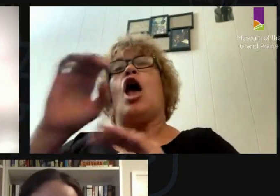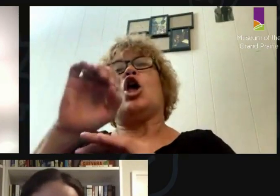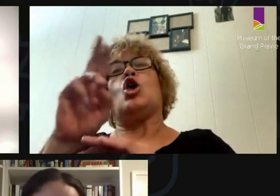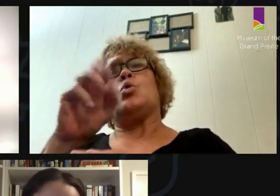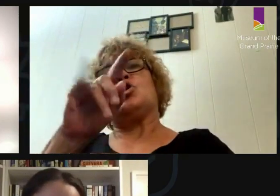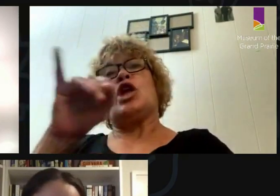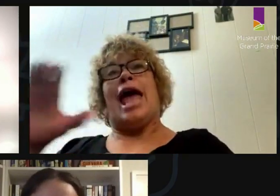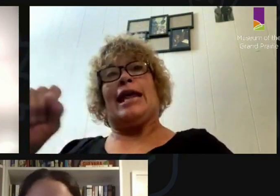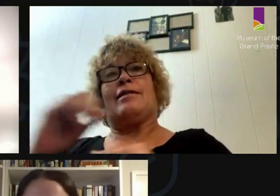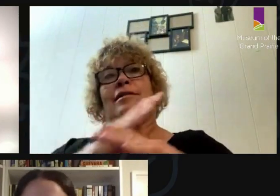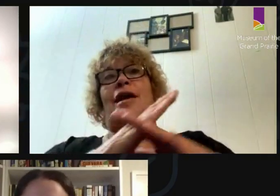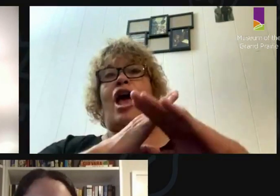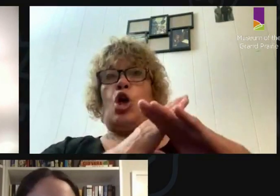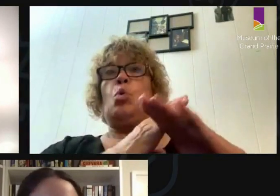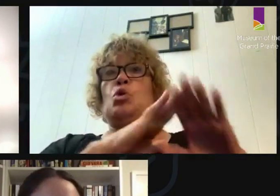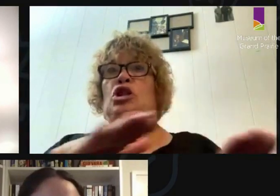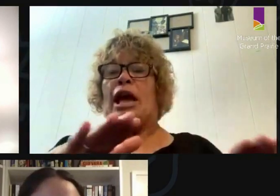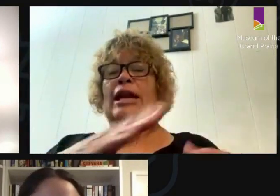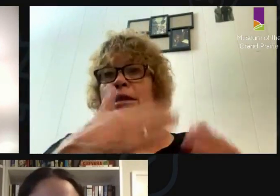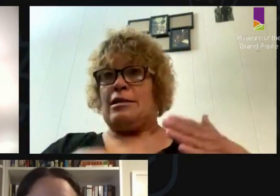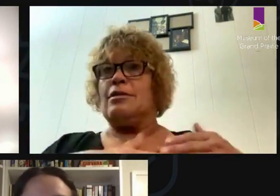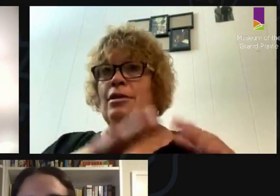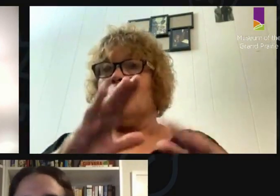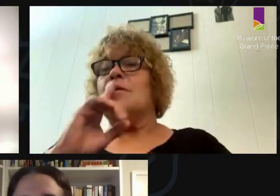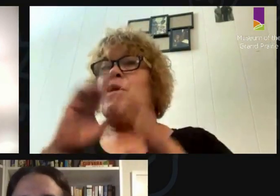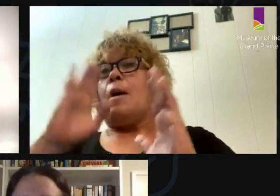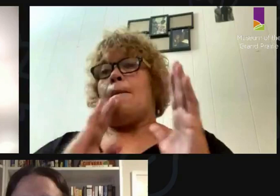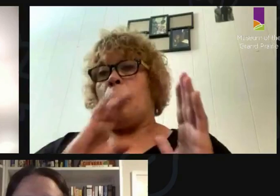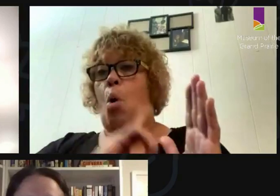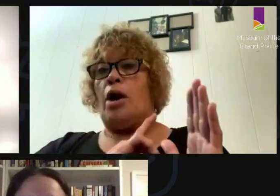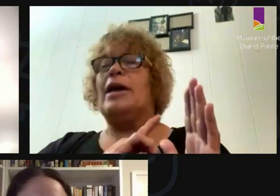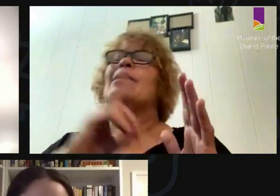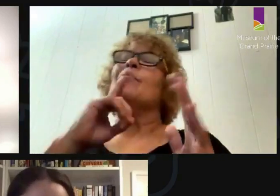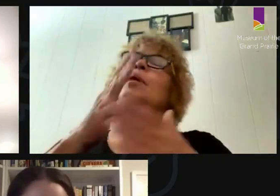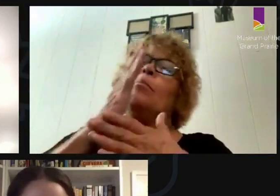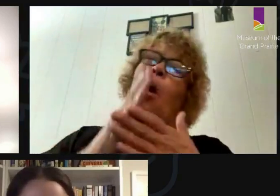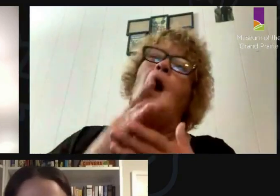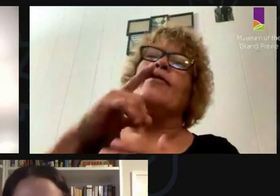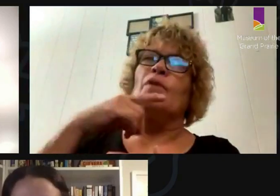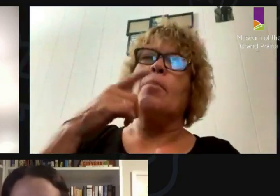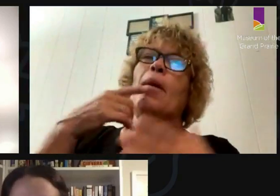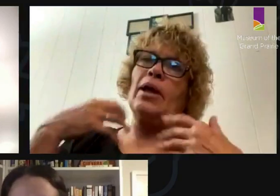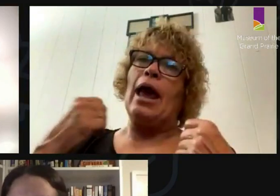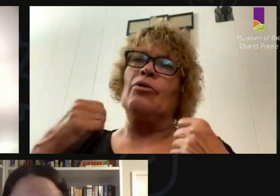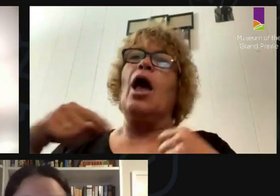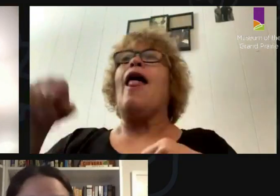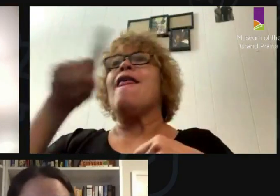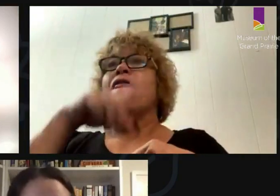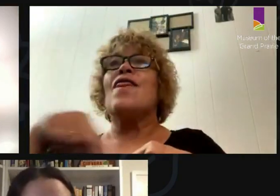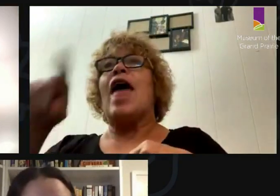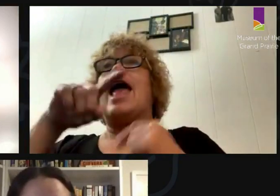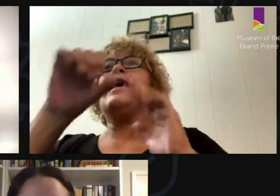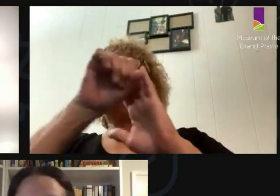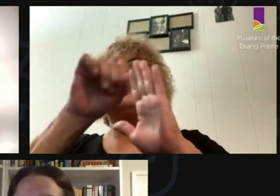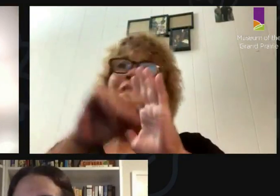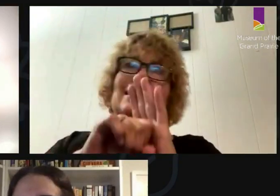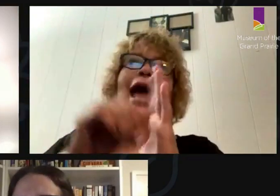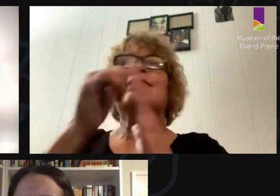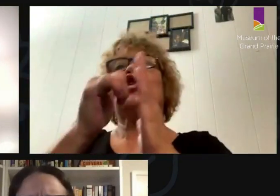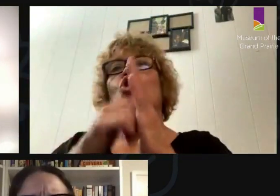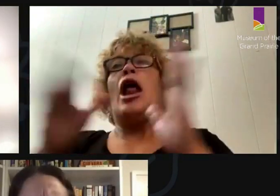was composed of a representative from the public health department, a representative from the state's attorney